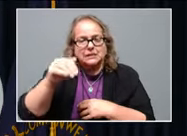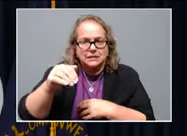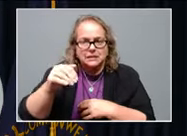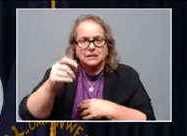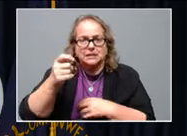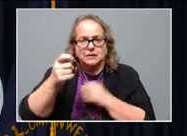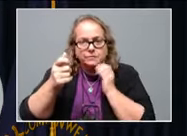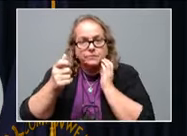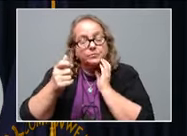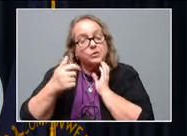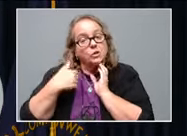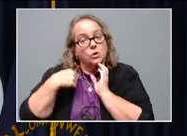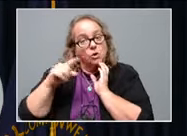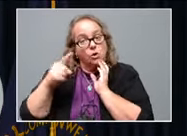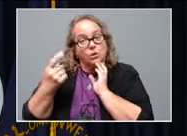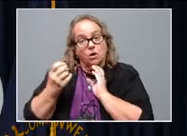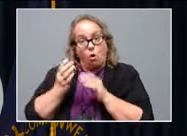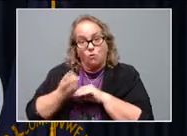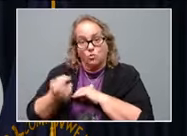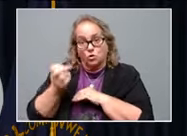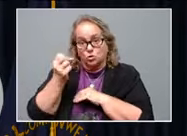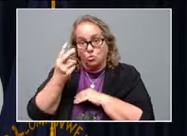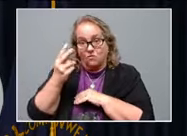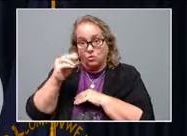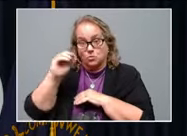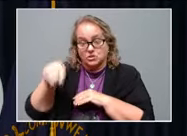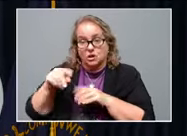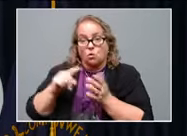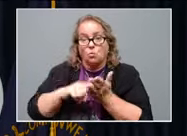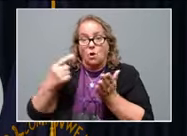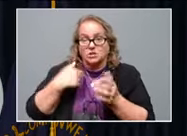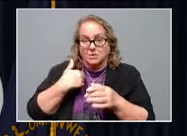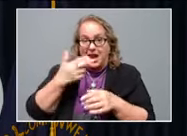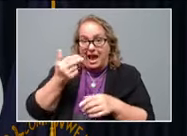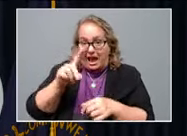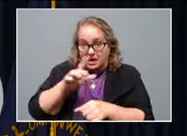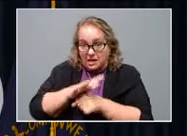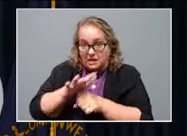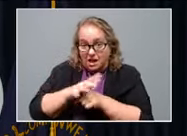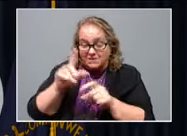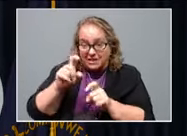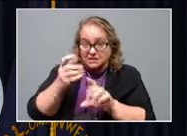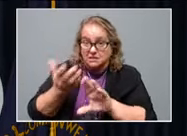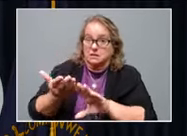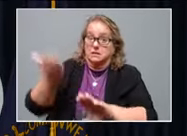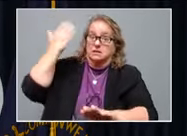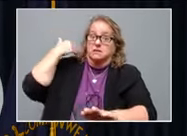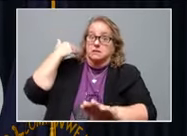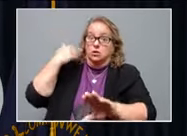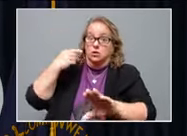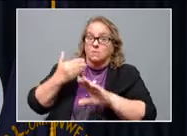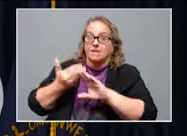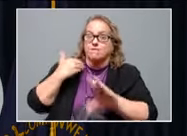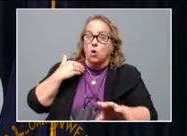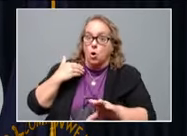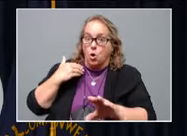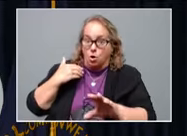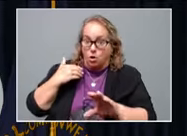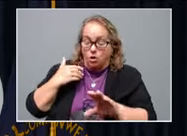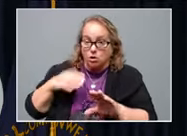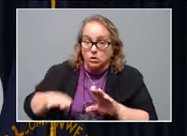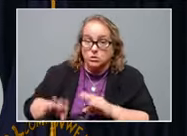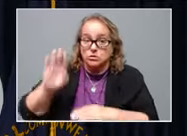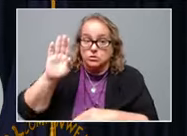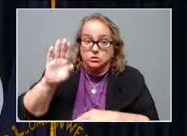over 12% once we had enough testing in this pandemic once before the current surge. So while that's not 14